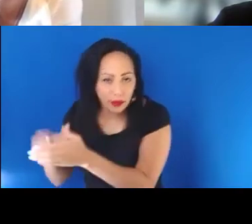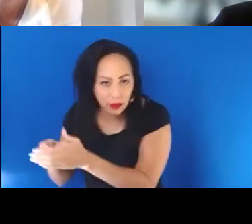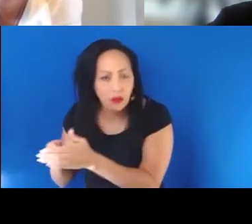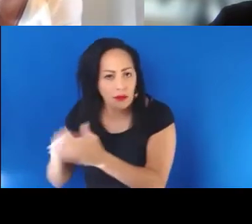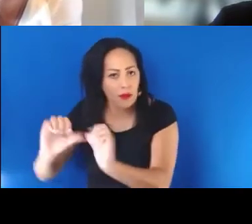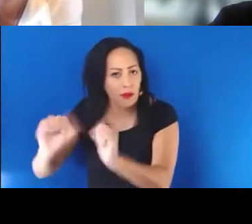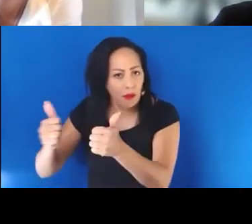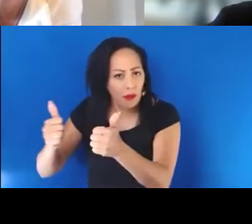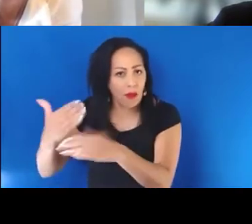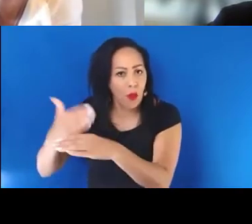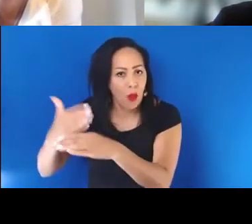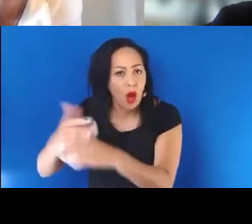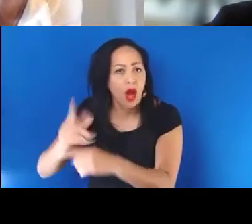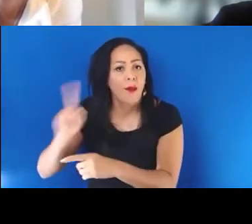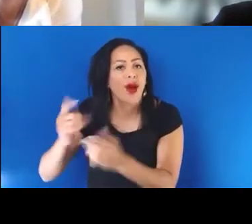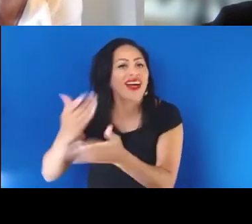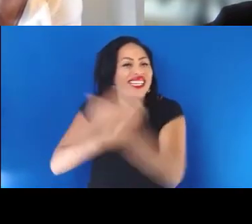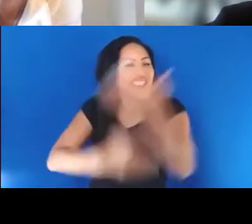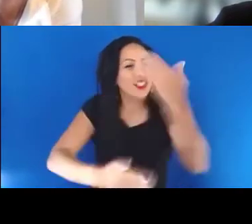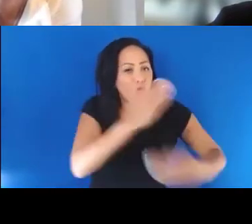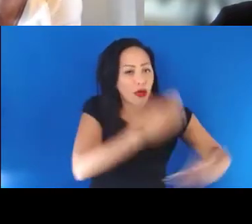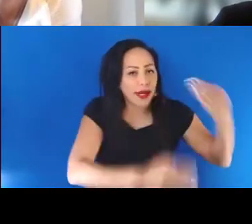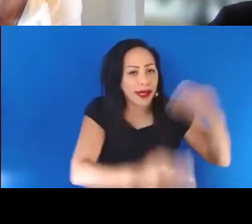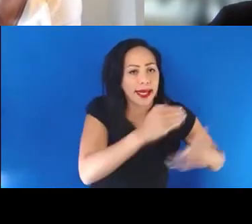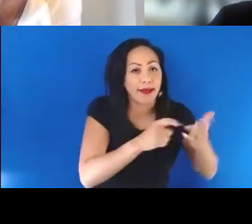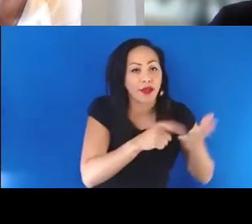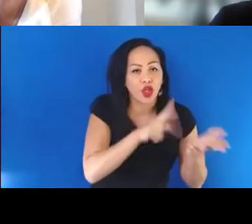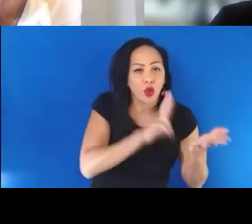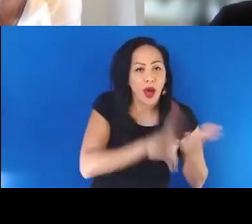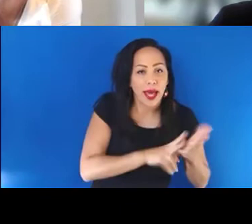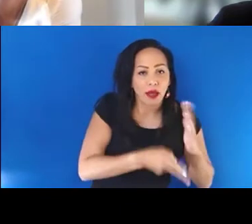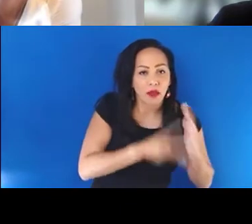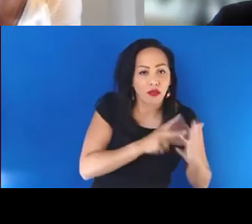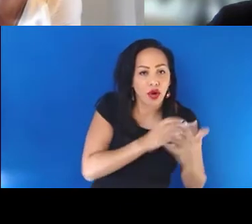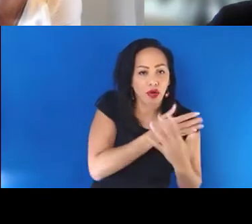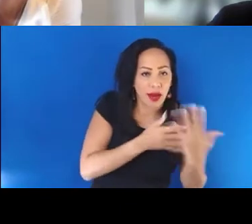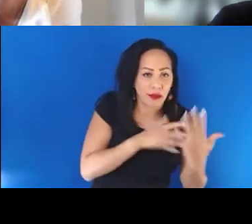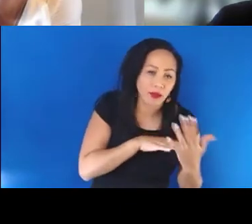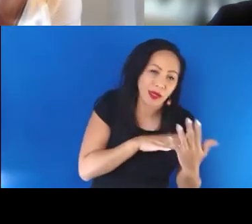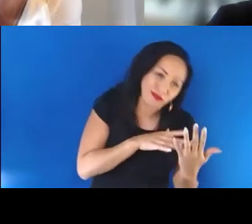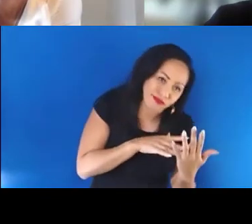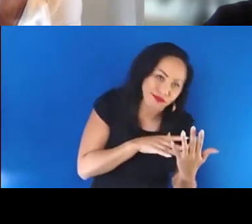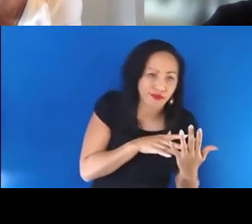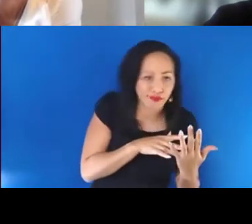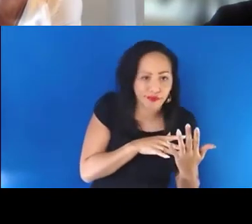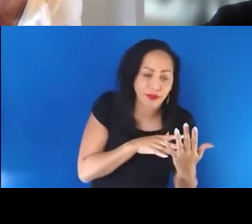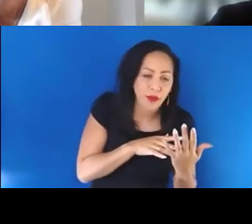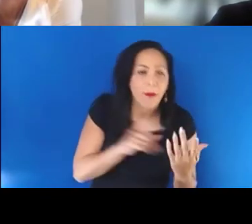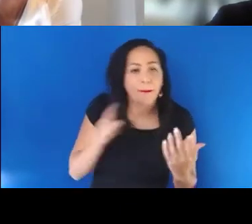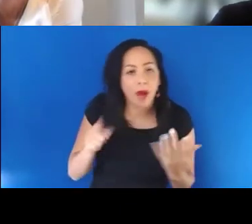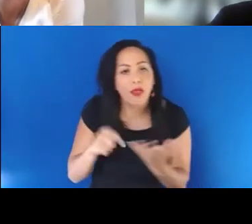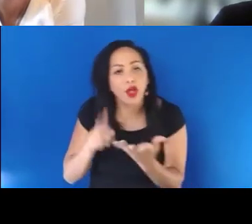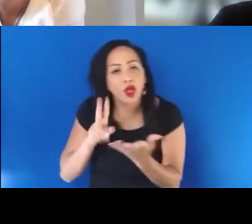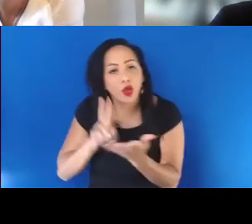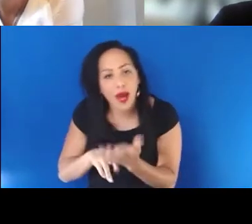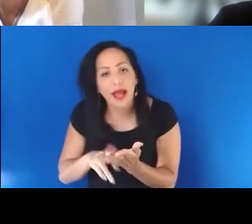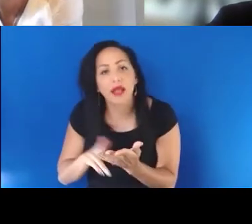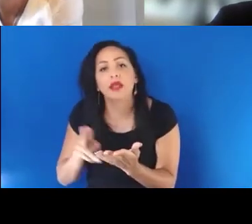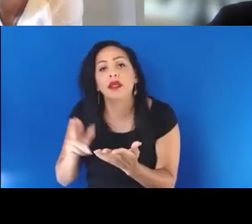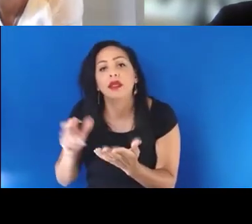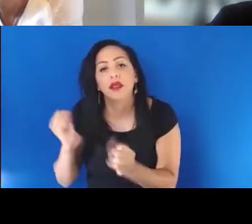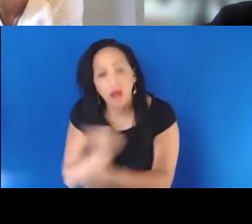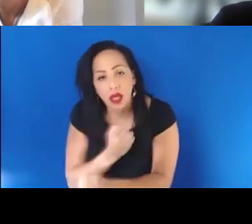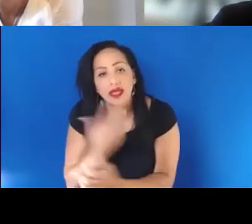programs have played a very positive role in spite of this scathing